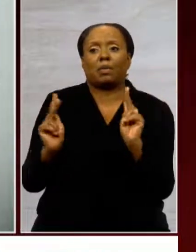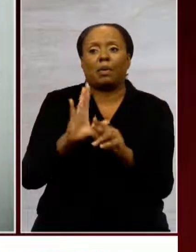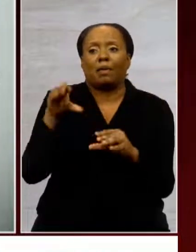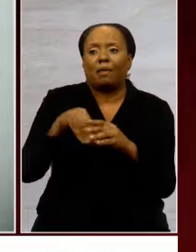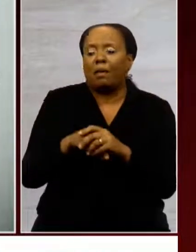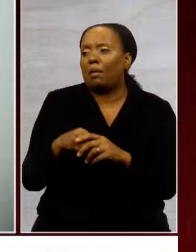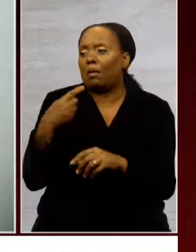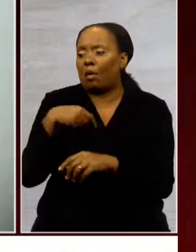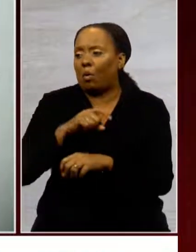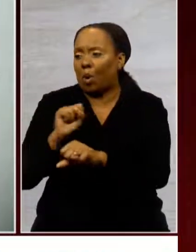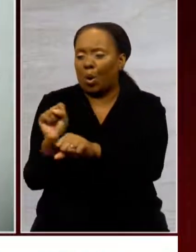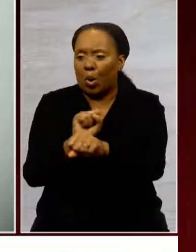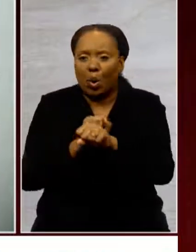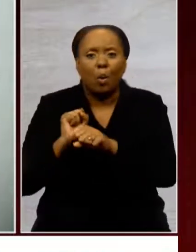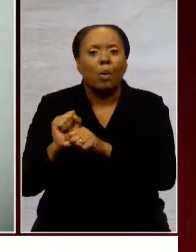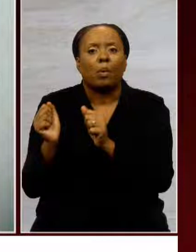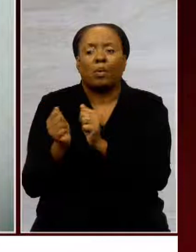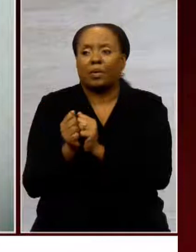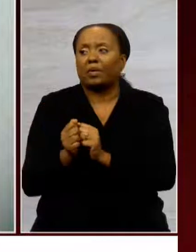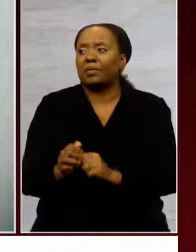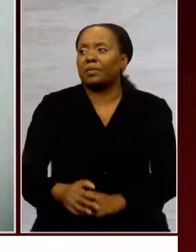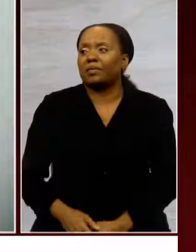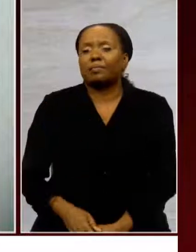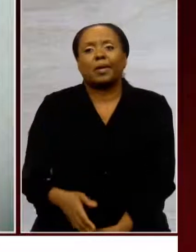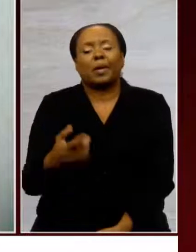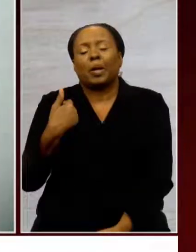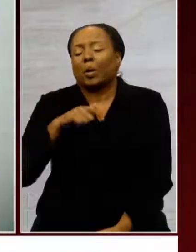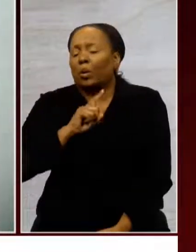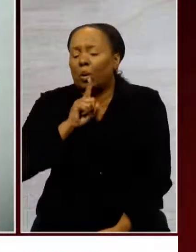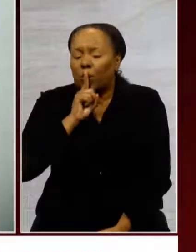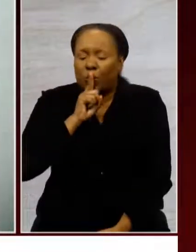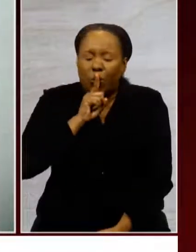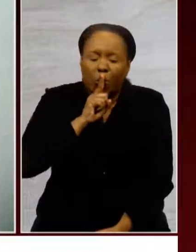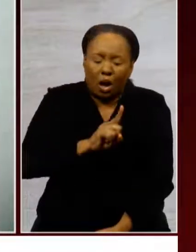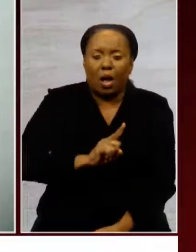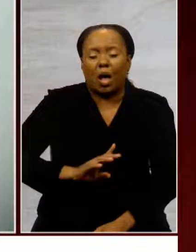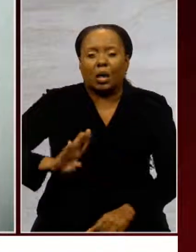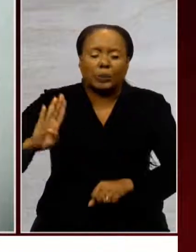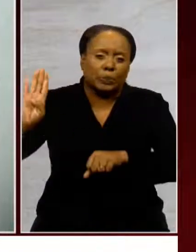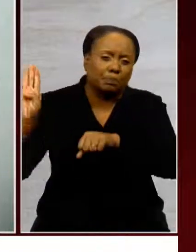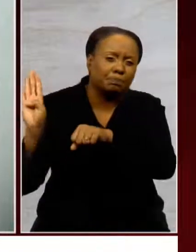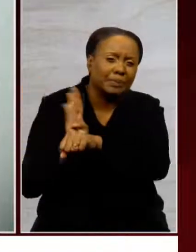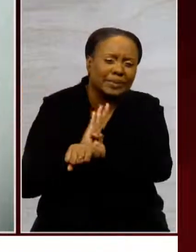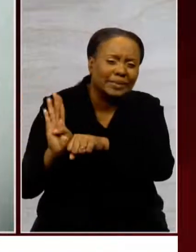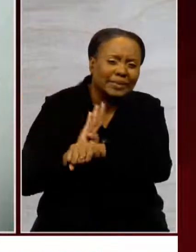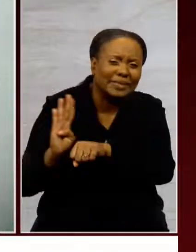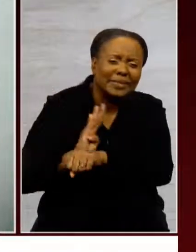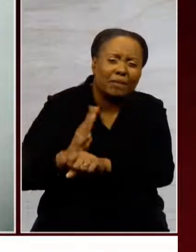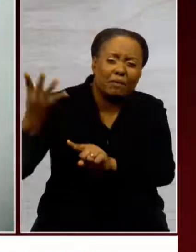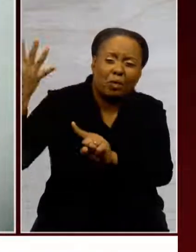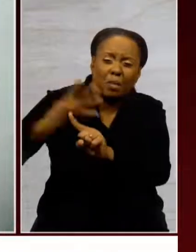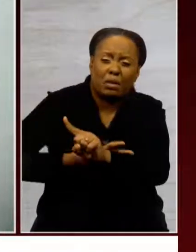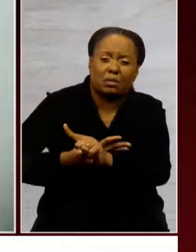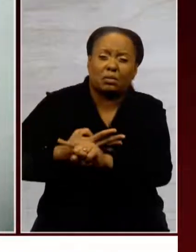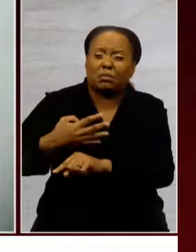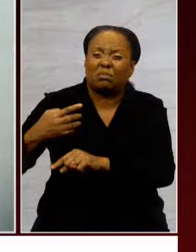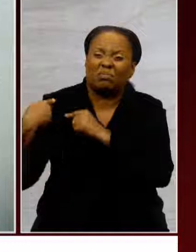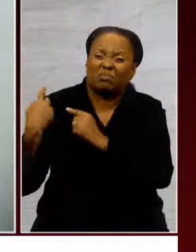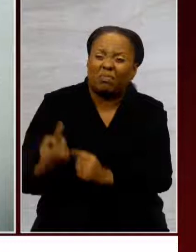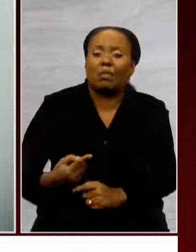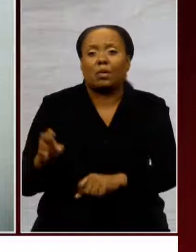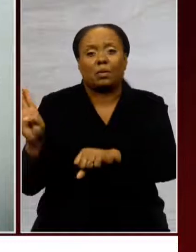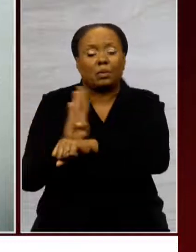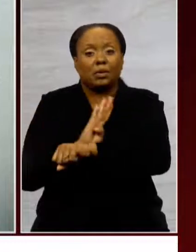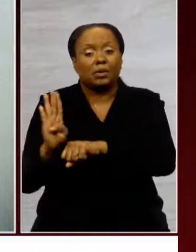worked with. So as you can tell, Shane, we've been extremely busy over the past 4 months, and where we're